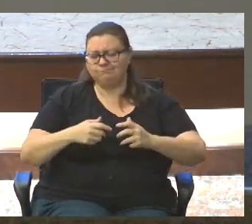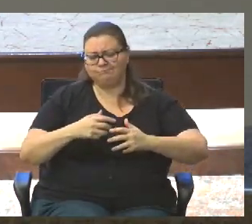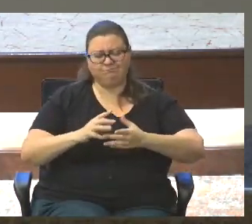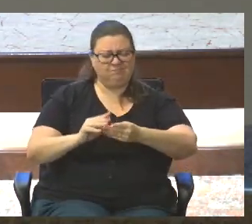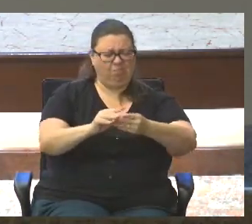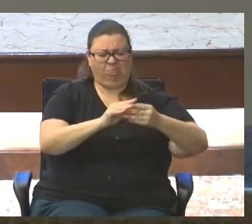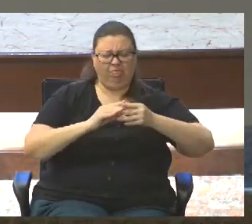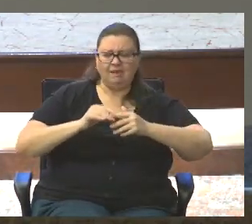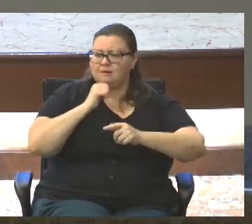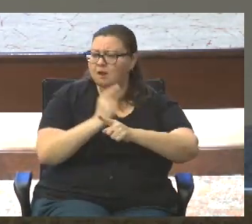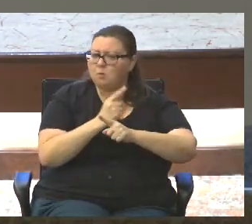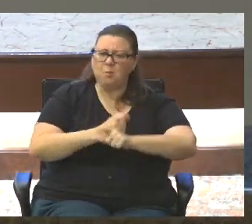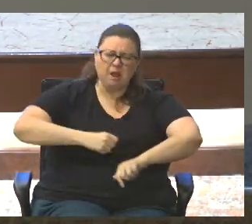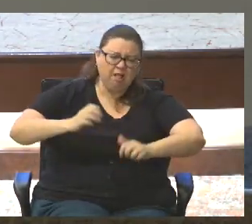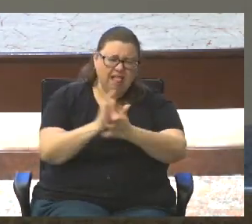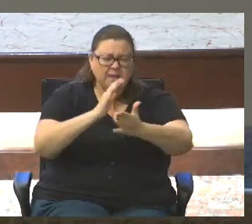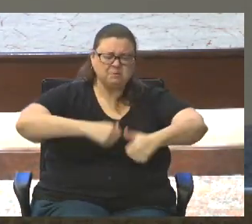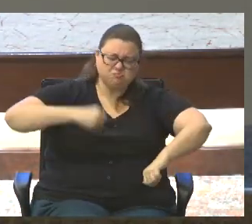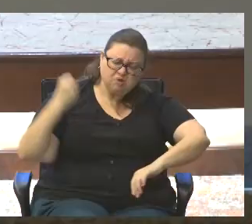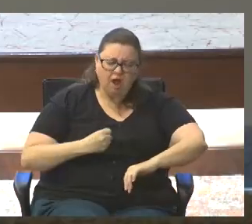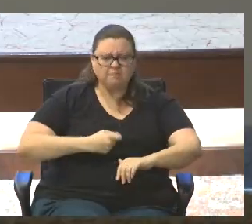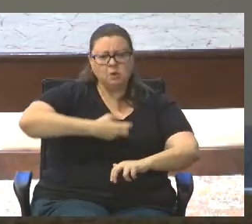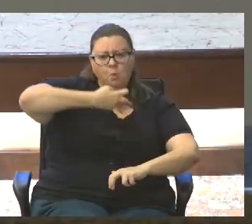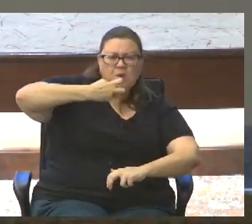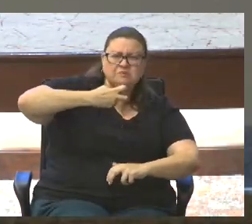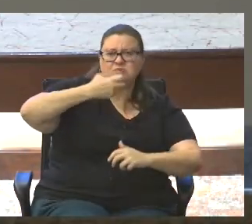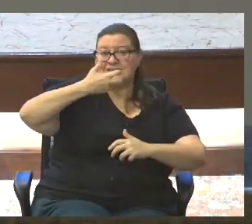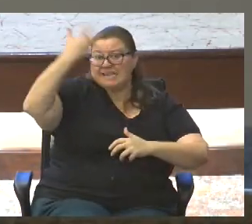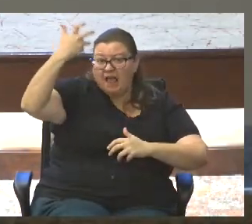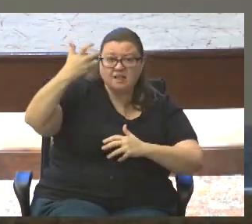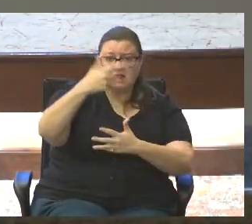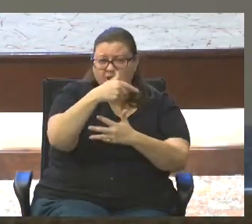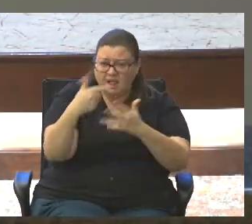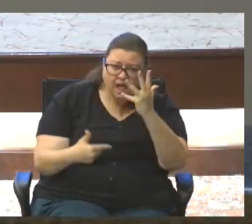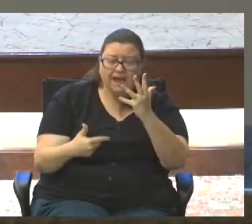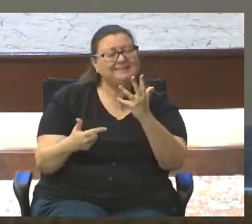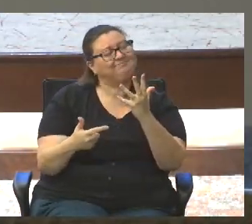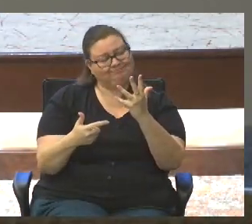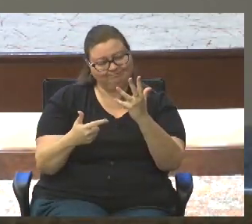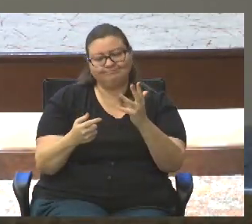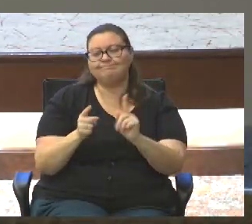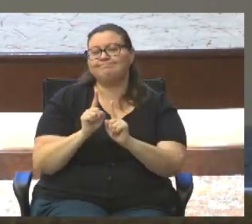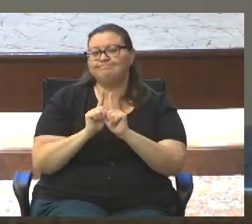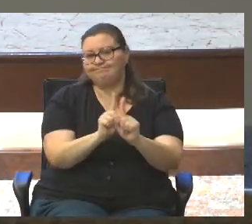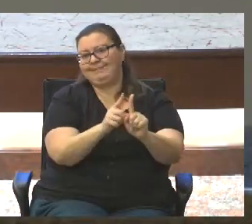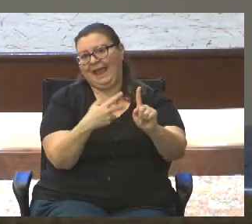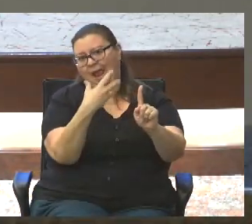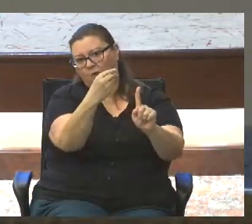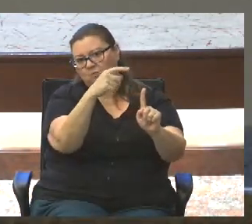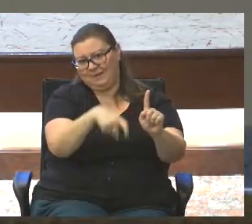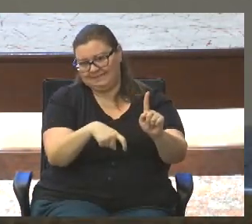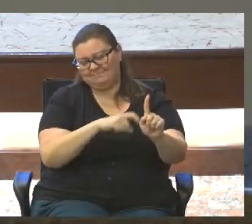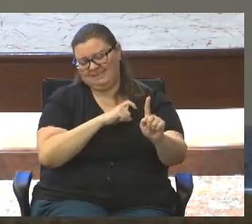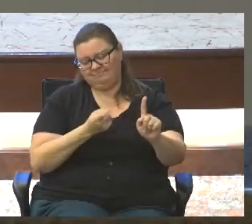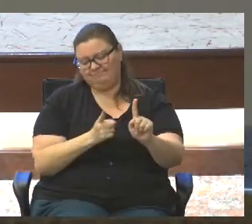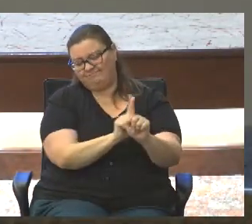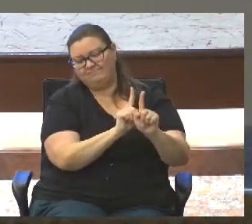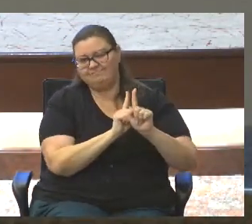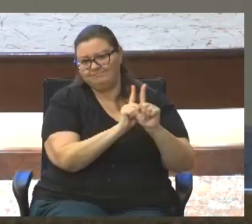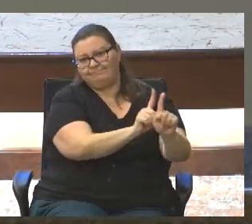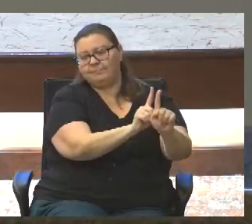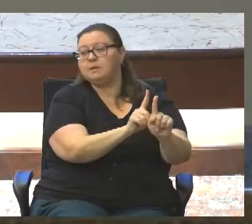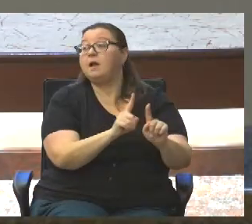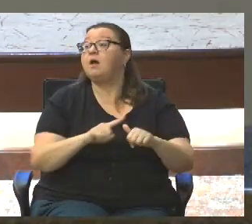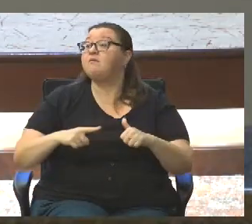audience, claps their hands, stomps their feet, whistles, yells, or makes similar demonstrations. So we do have a card here. The